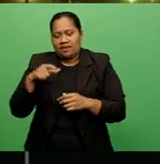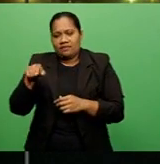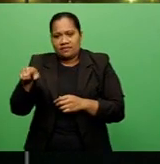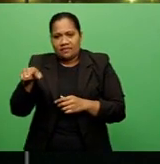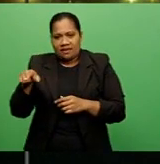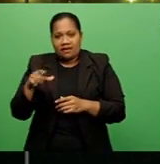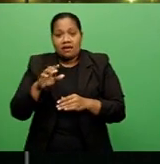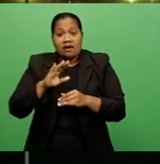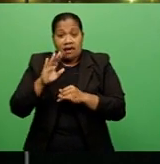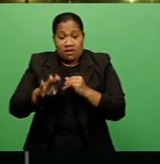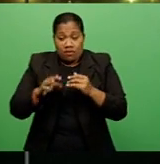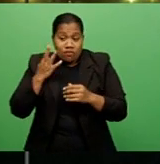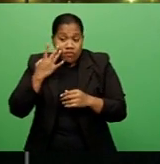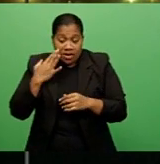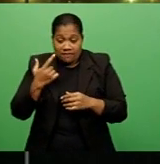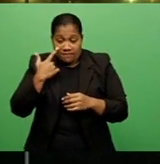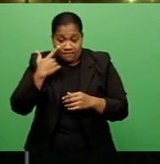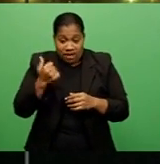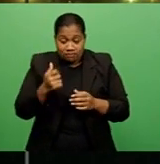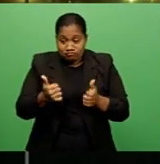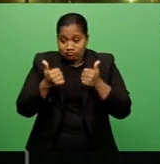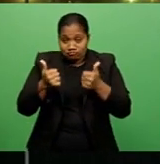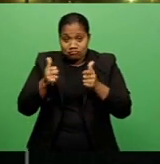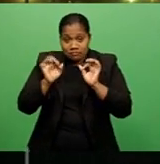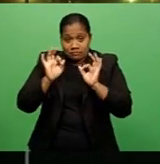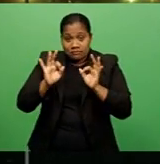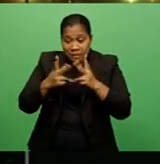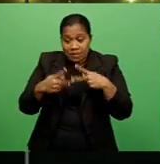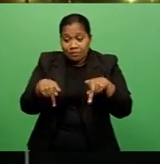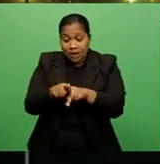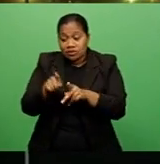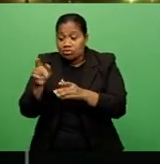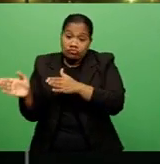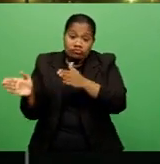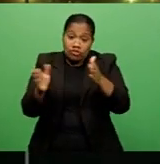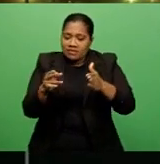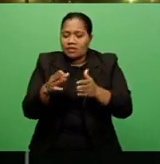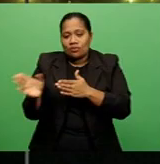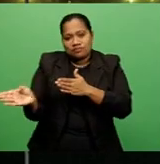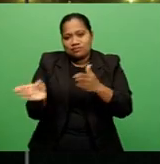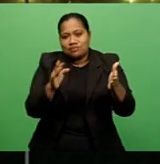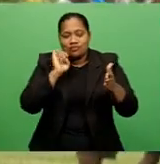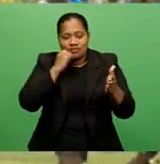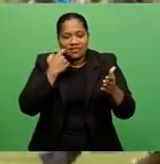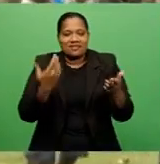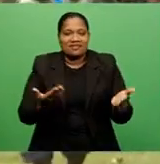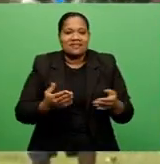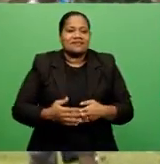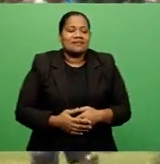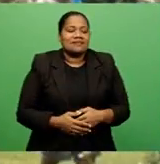a permanent site is identified to relocate to. Eleanor Turangi View has more.